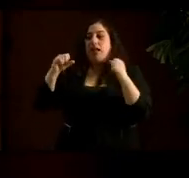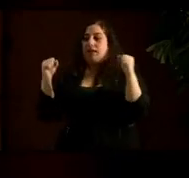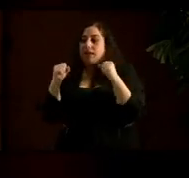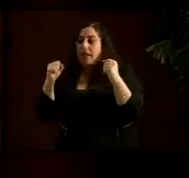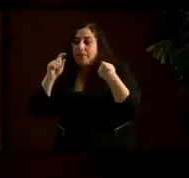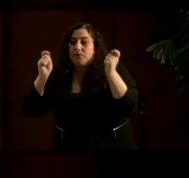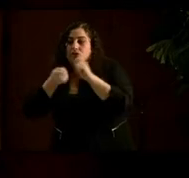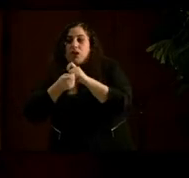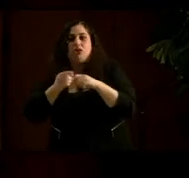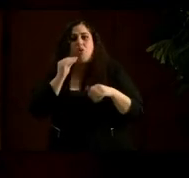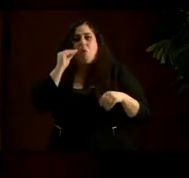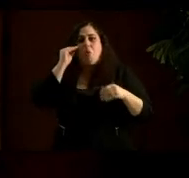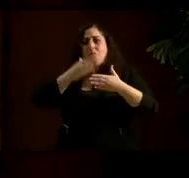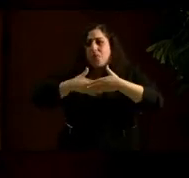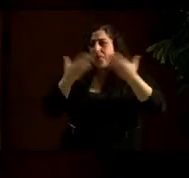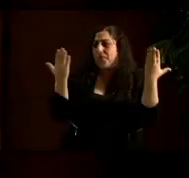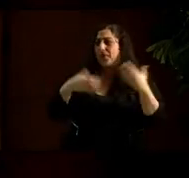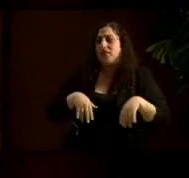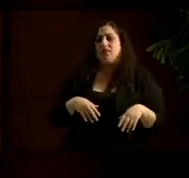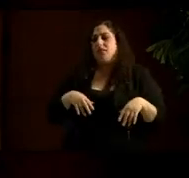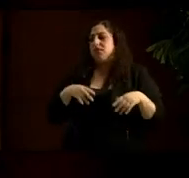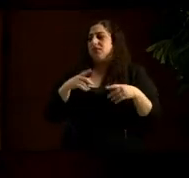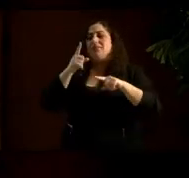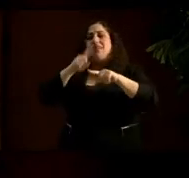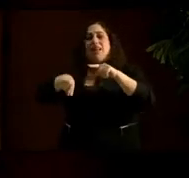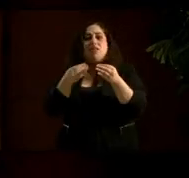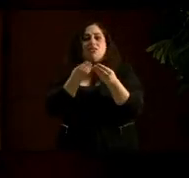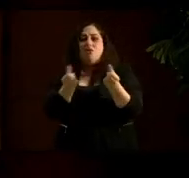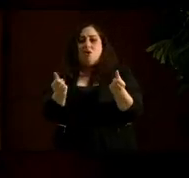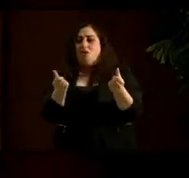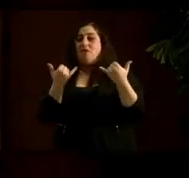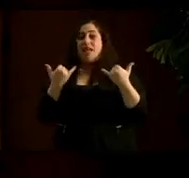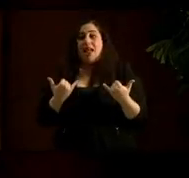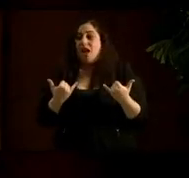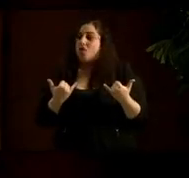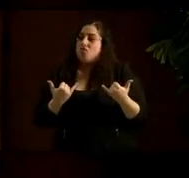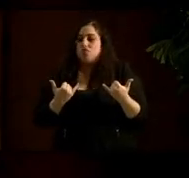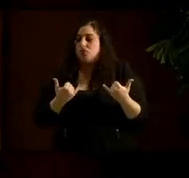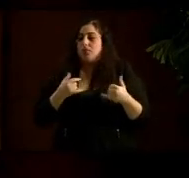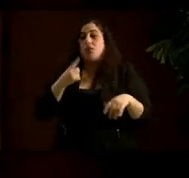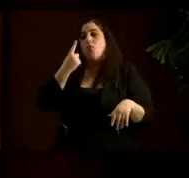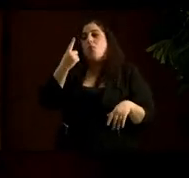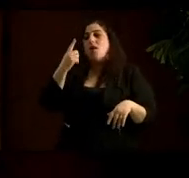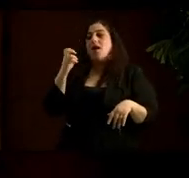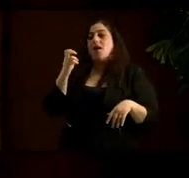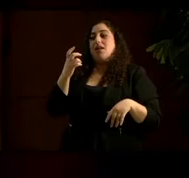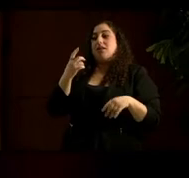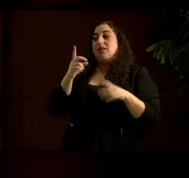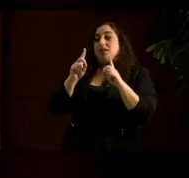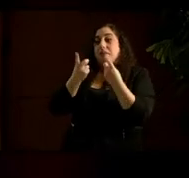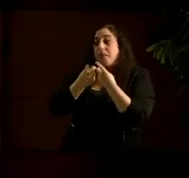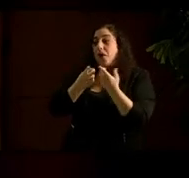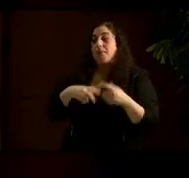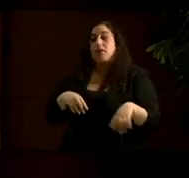one area, nor can they be solved by one community, one department, one university, one system, or one